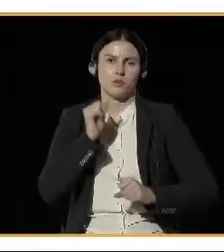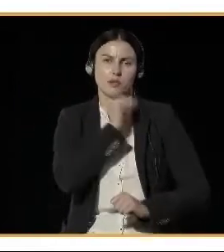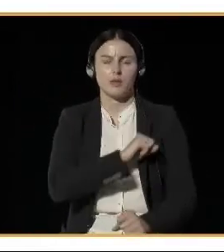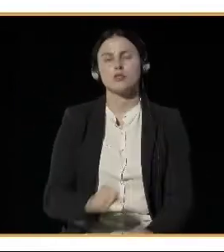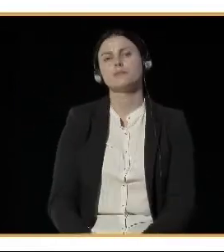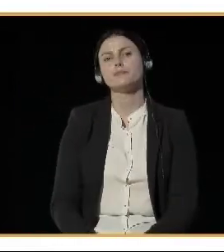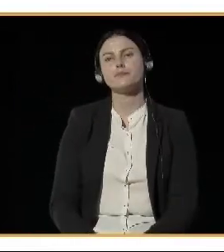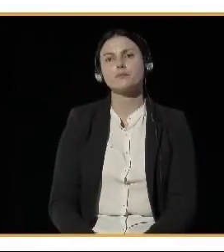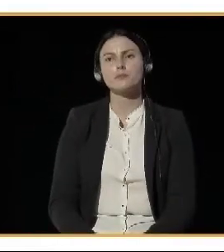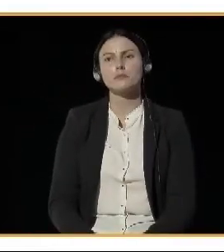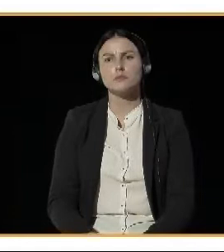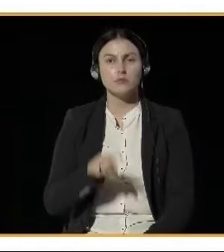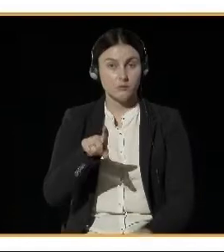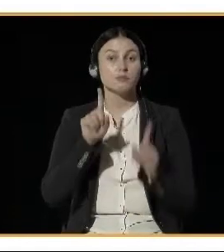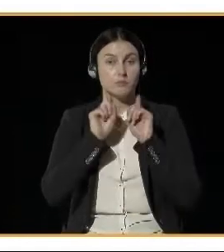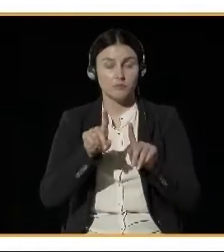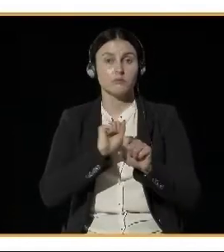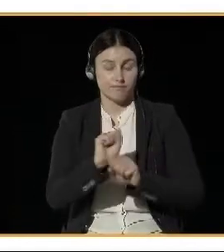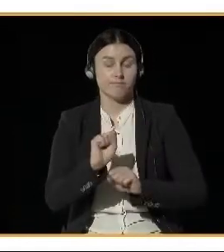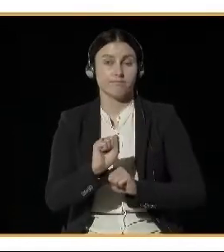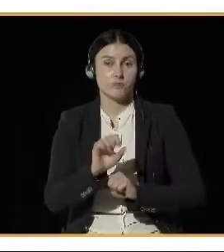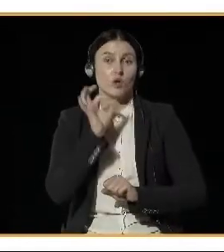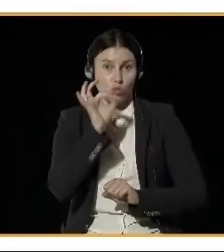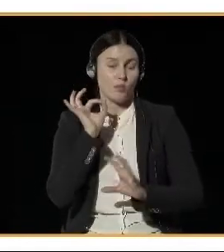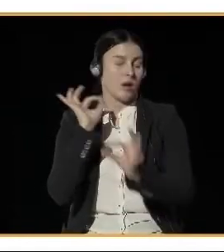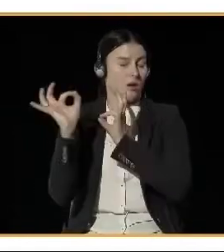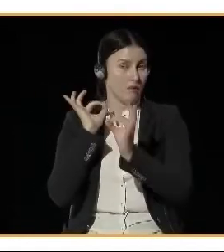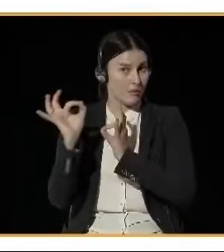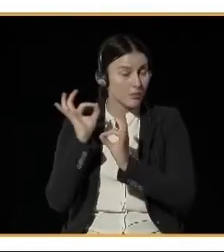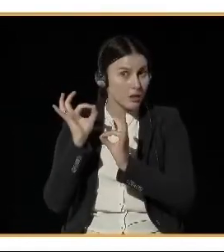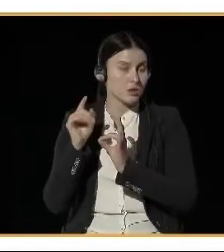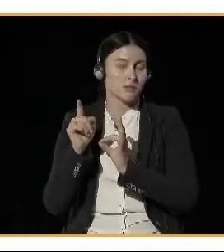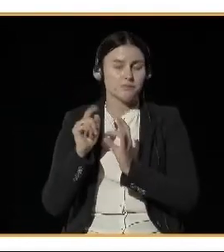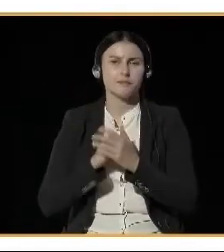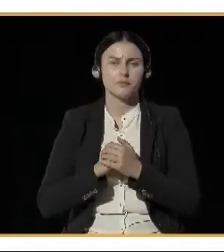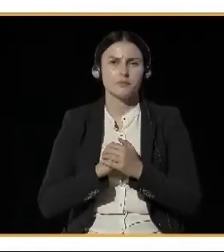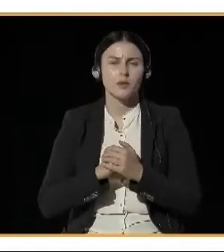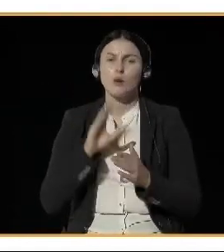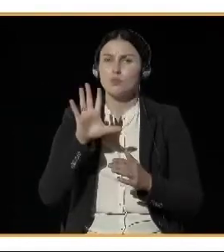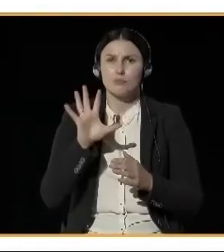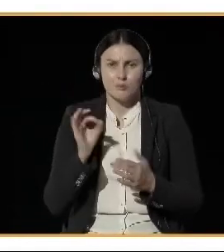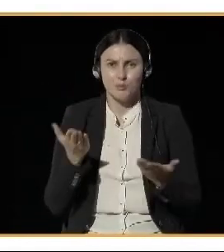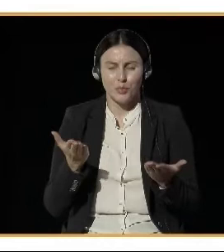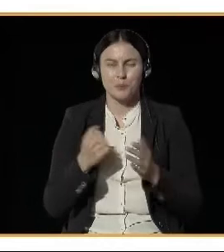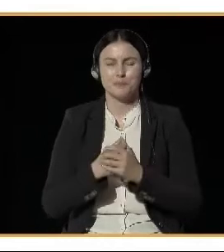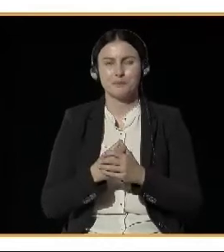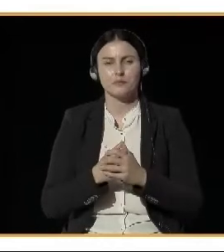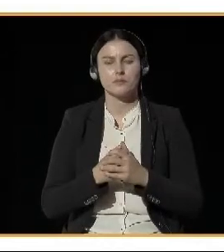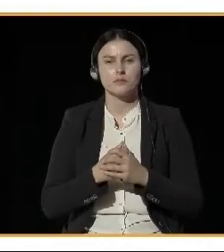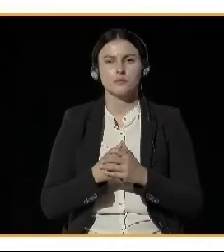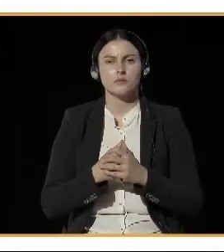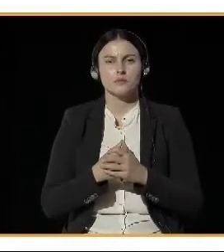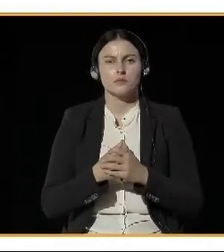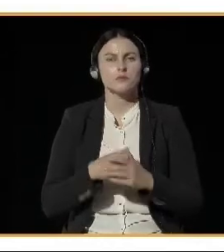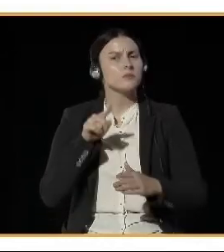good information. Yeah, it is very good news because I would say it is a great success